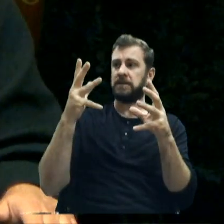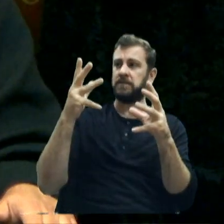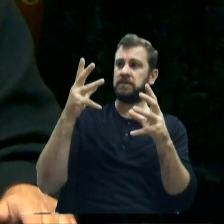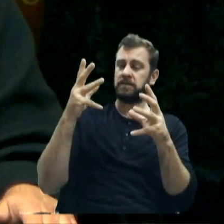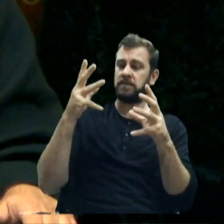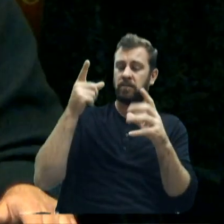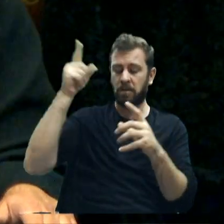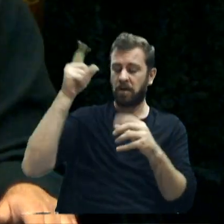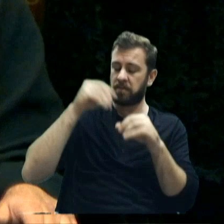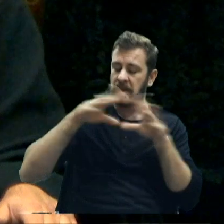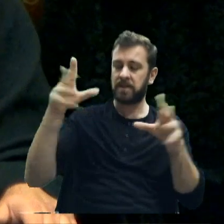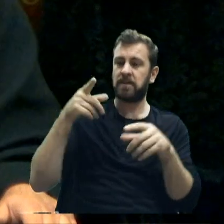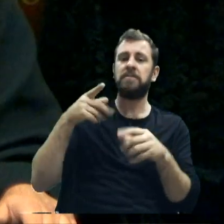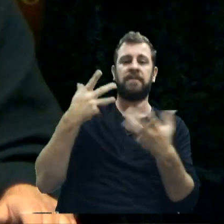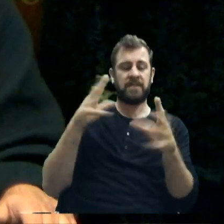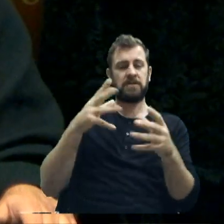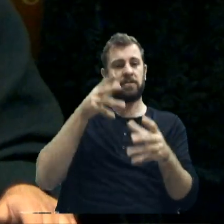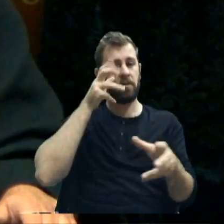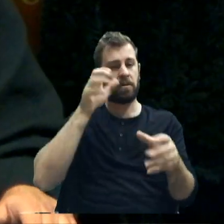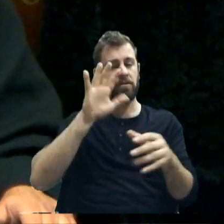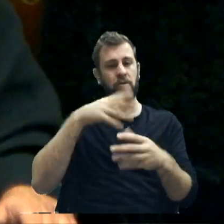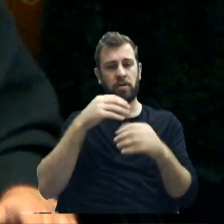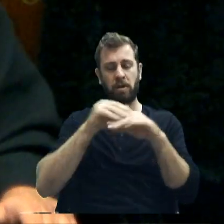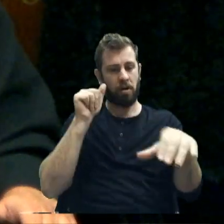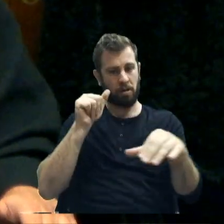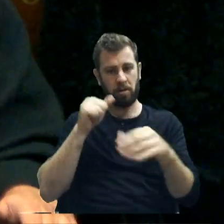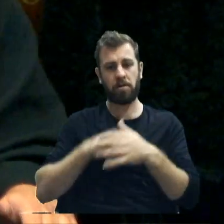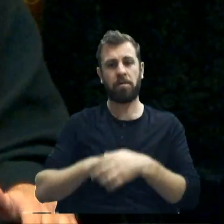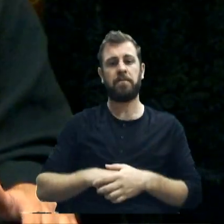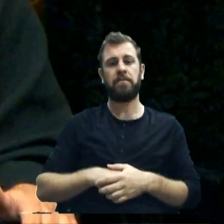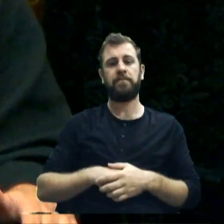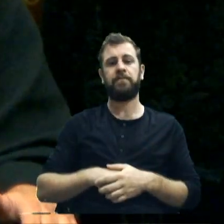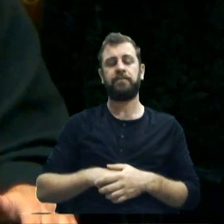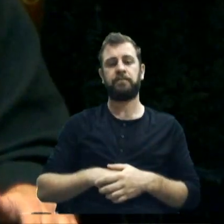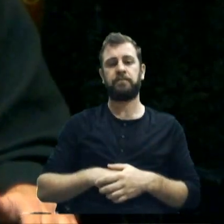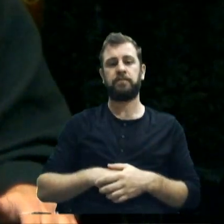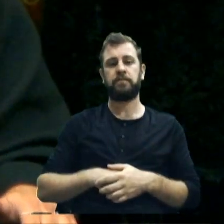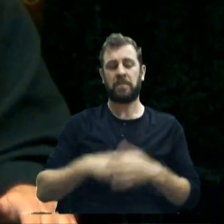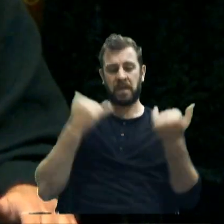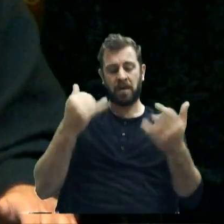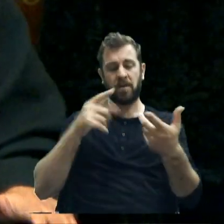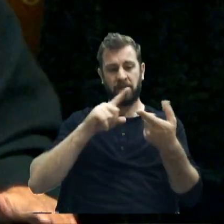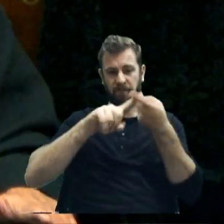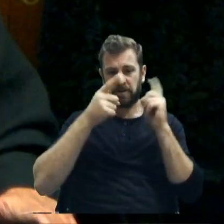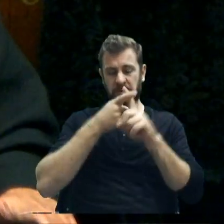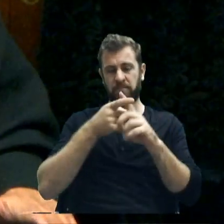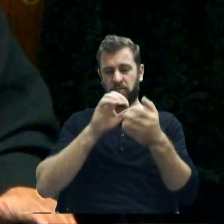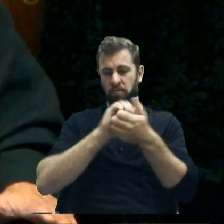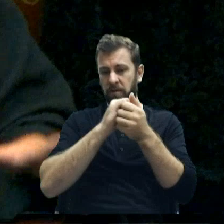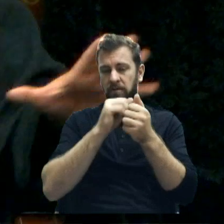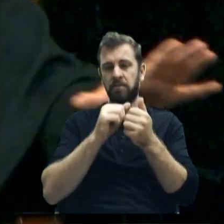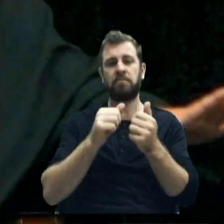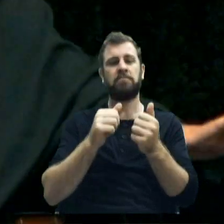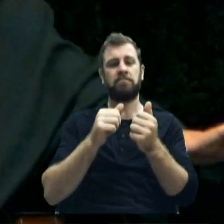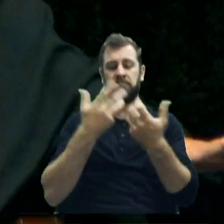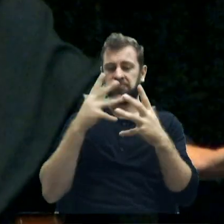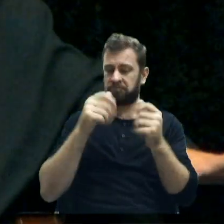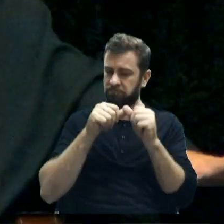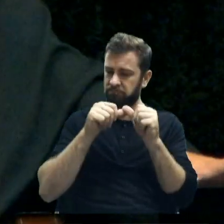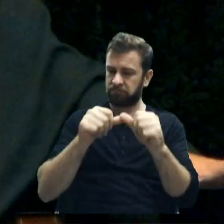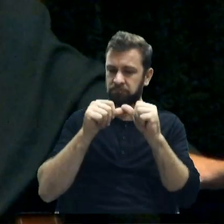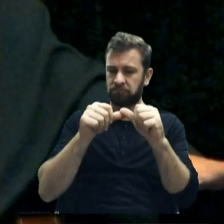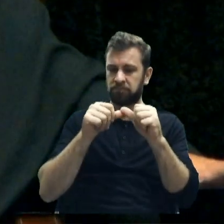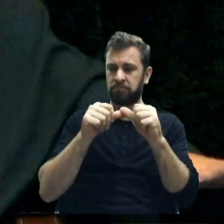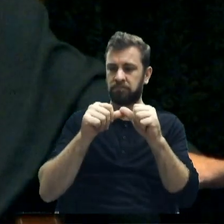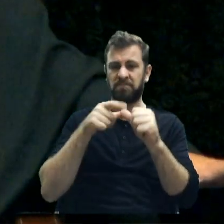them. And here, is it okay if we kind of, you know, keep that friendship with them, even though they're the mushrikeen and we, of course, are the